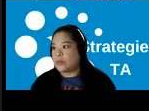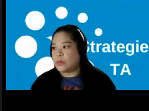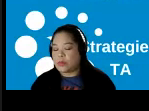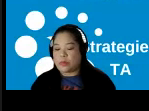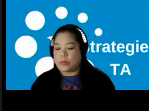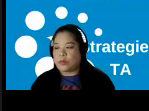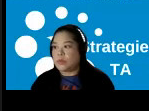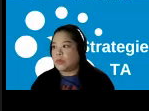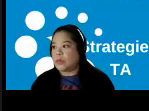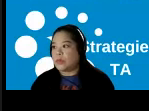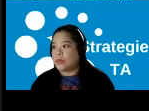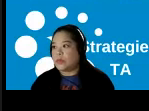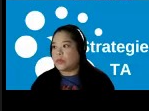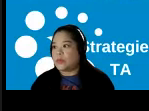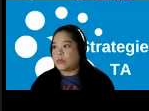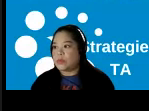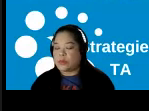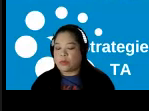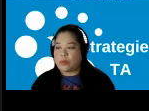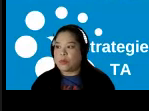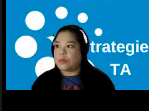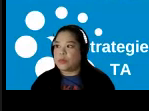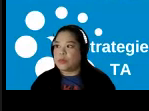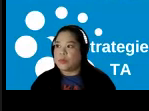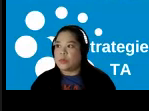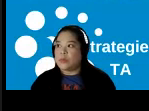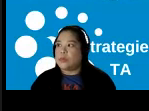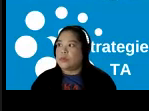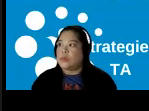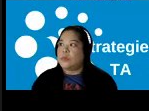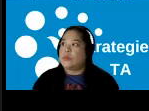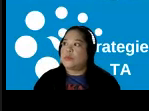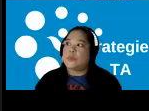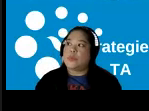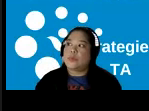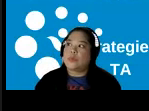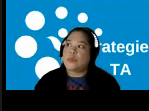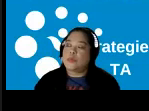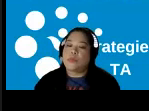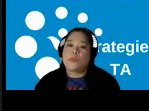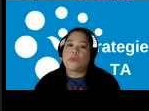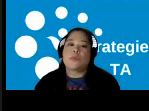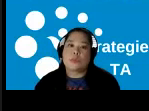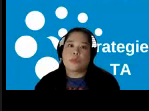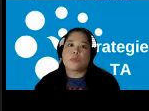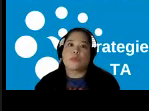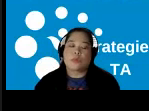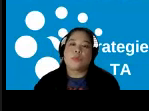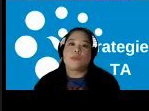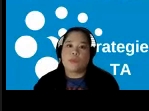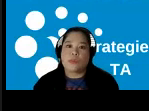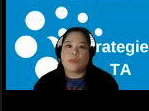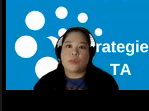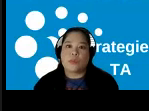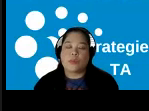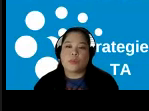little bit more difficult when, trying to have these conversations at one table, right? If you have, for